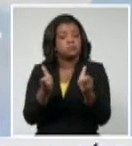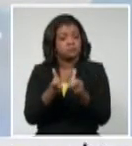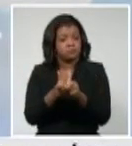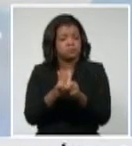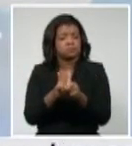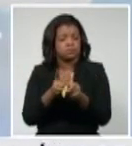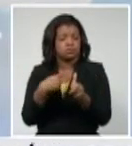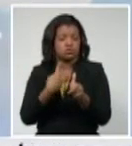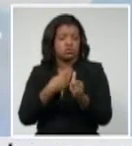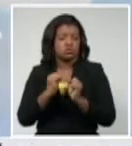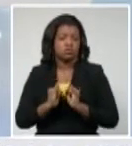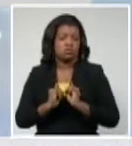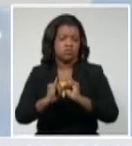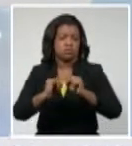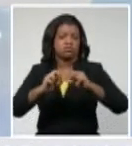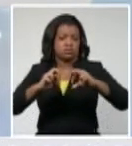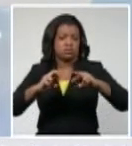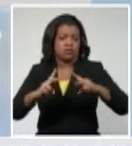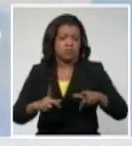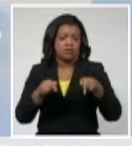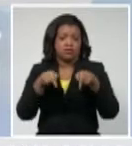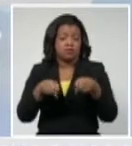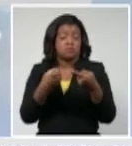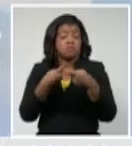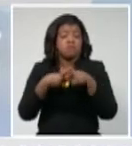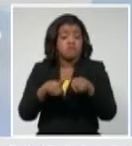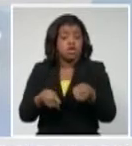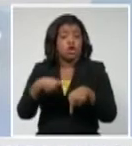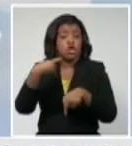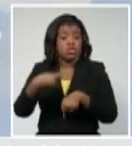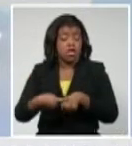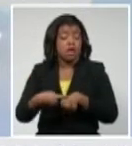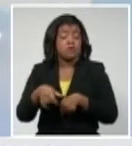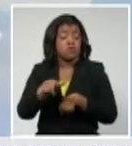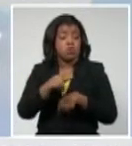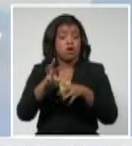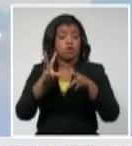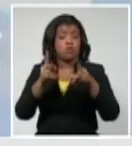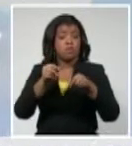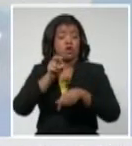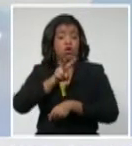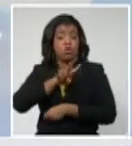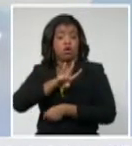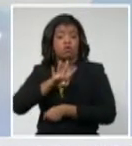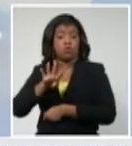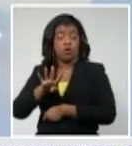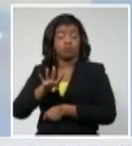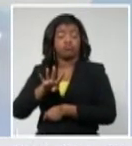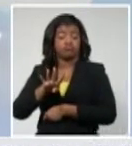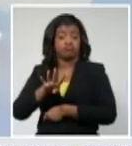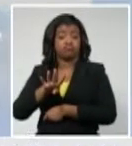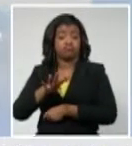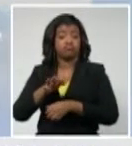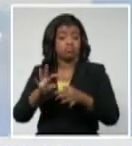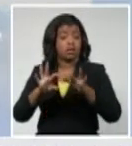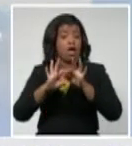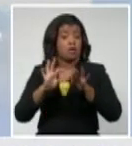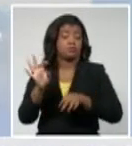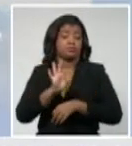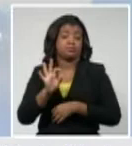Spiritus. We offer our condolences to the family and friends of the deceased. This means that the number